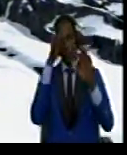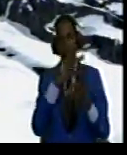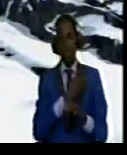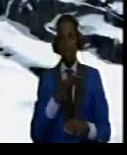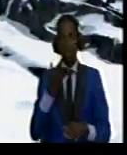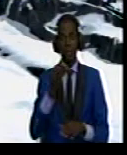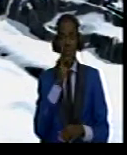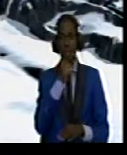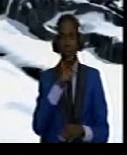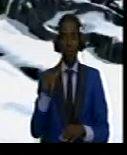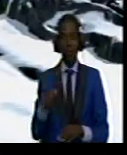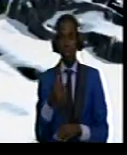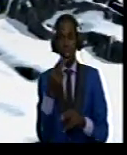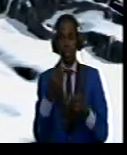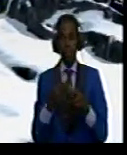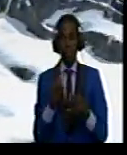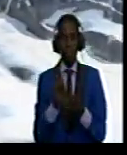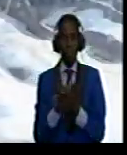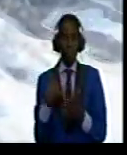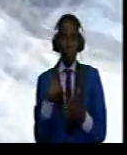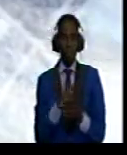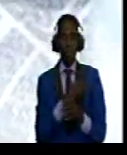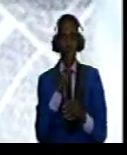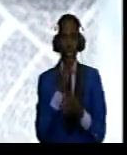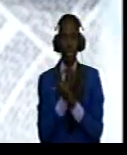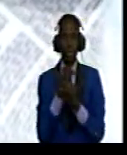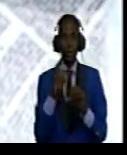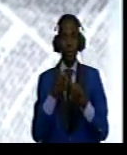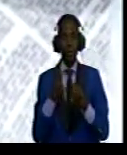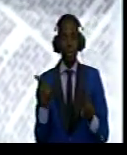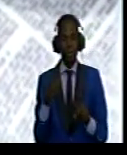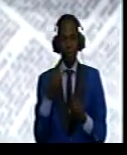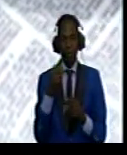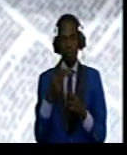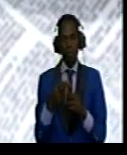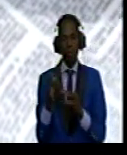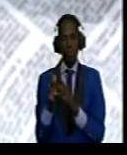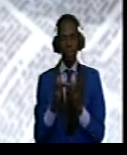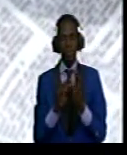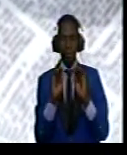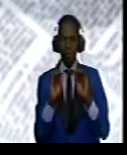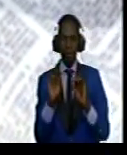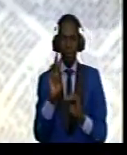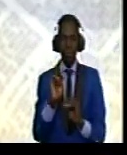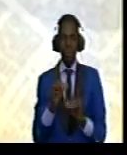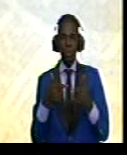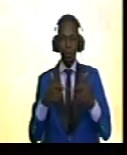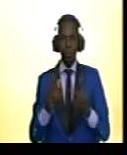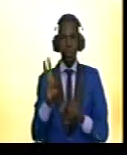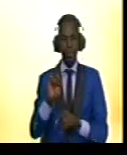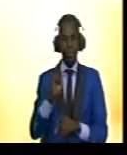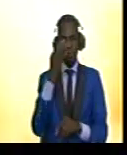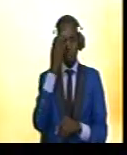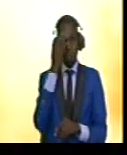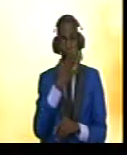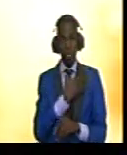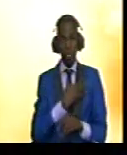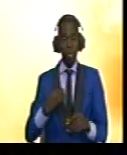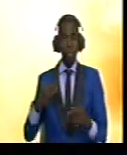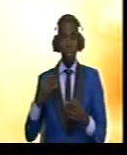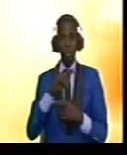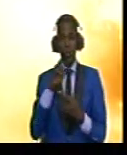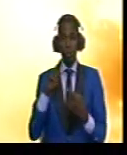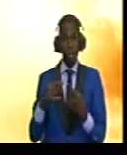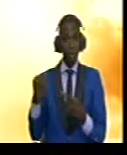be saved except the name of Jesus. Teach them, let them know. And when they know that, call them to